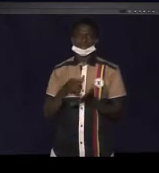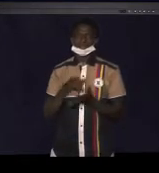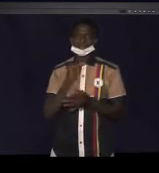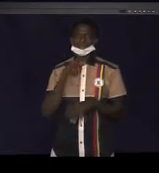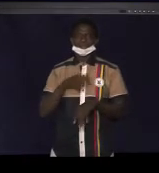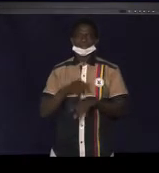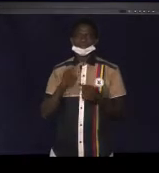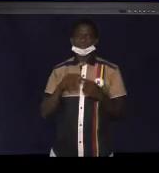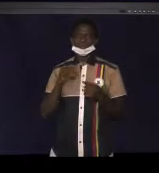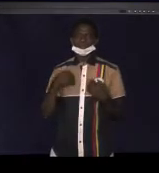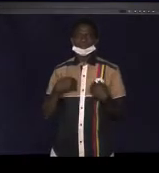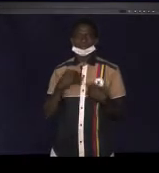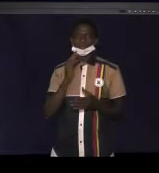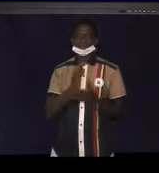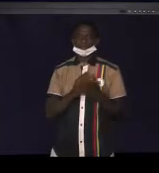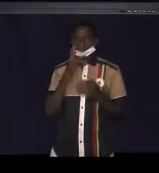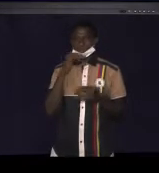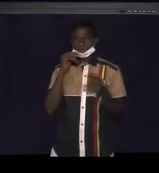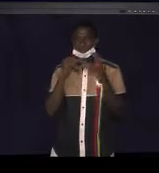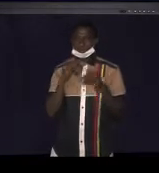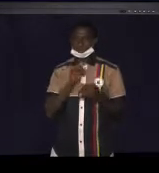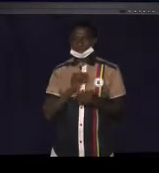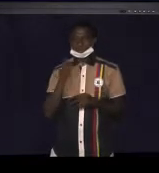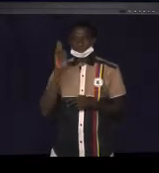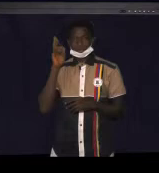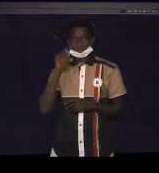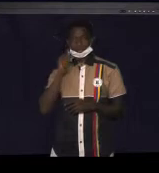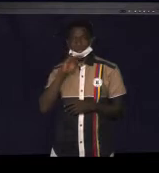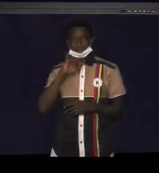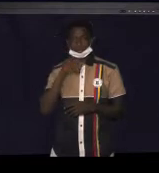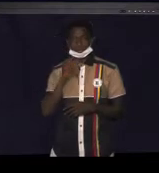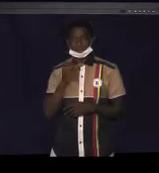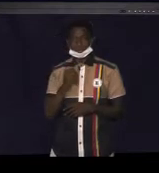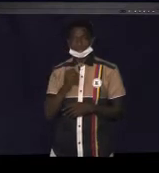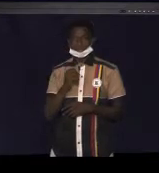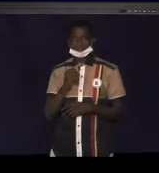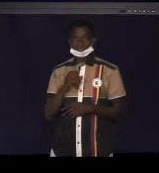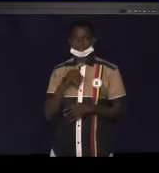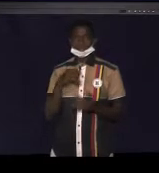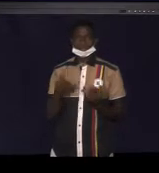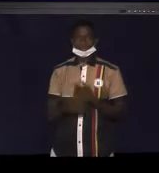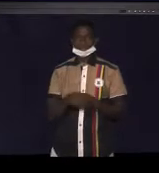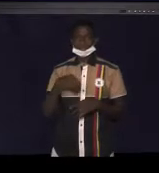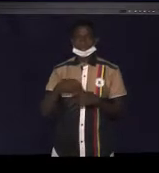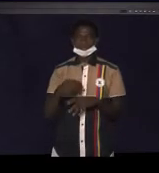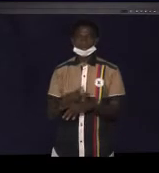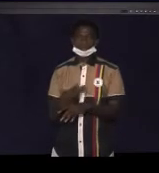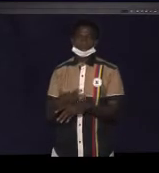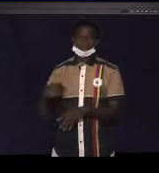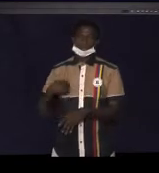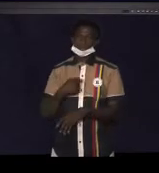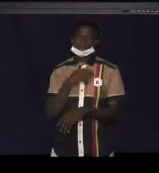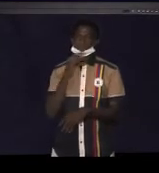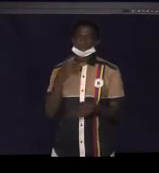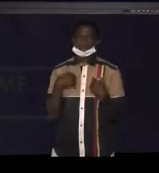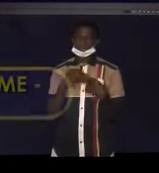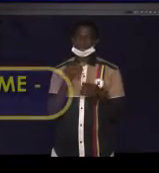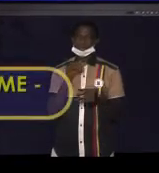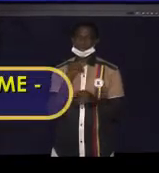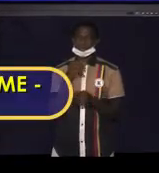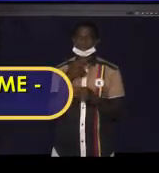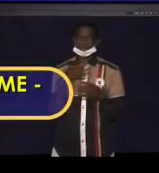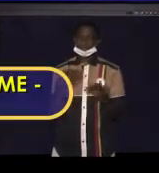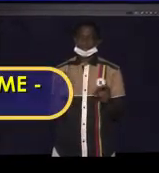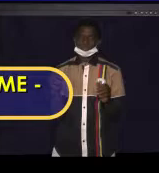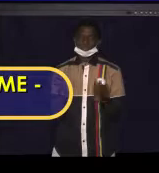it is time to have some fun. I am Uncle Agbaje. Today in mathematics, we are not quite done